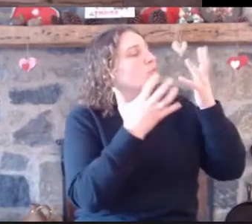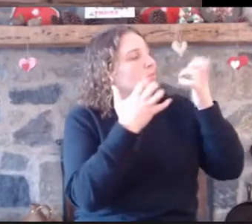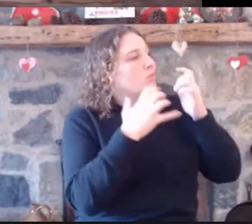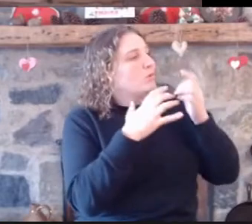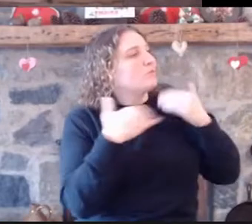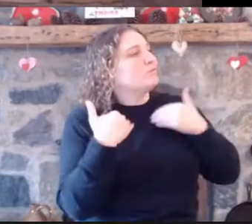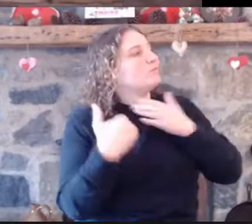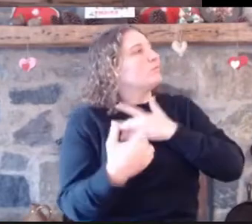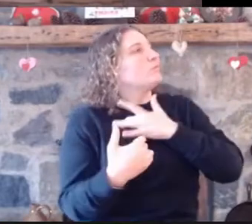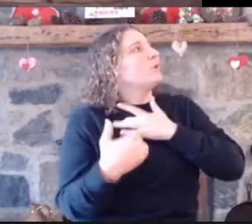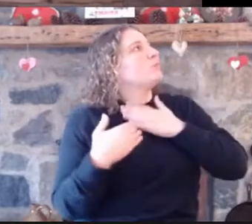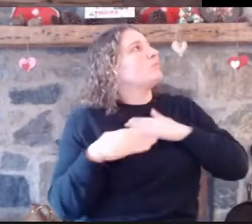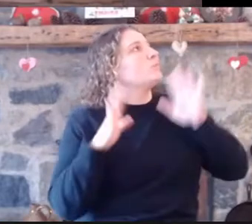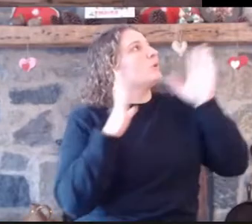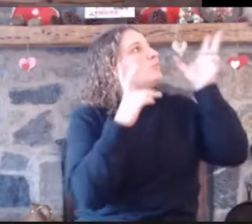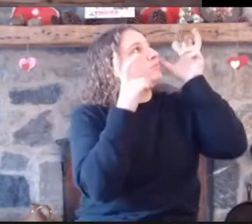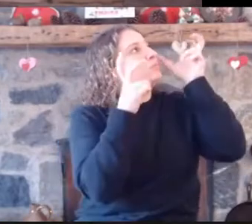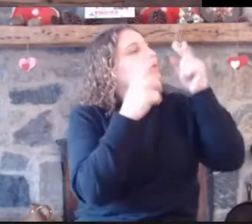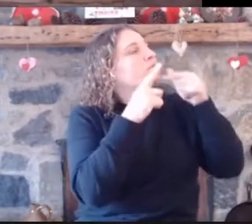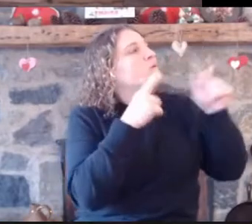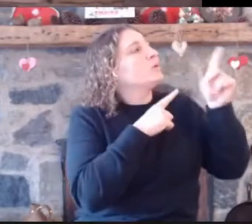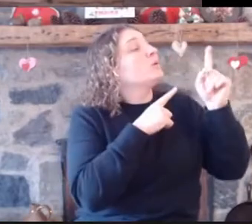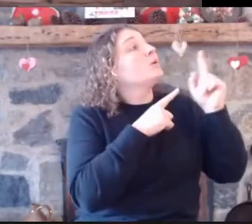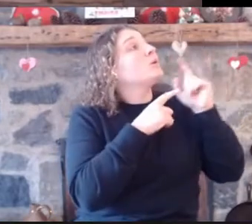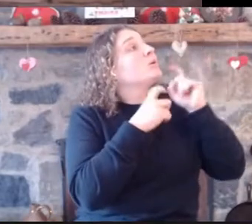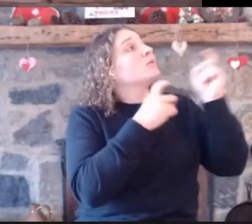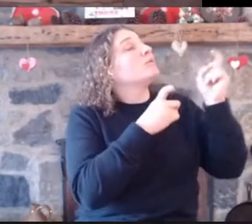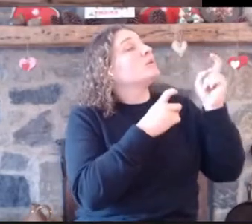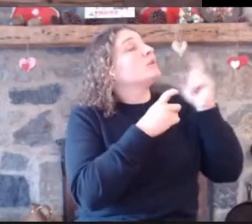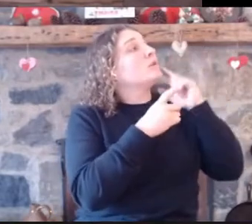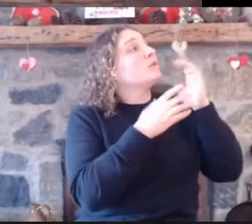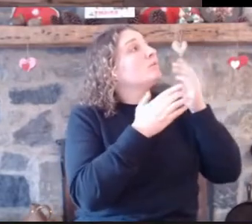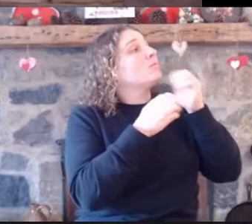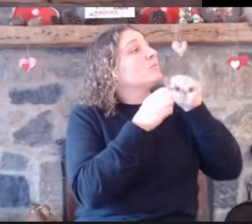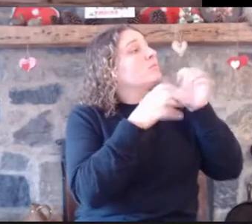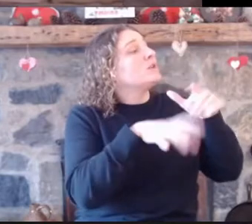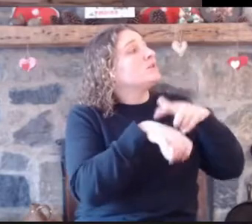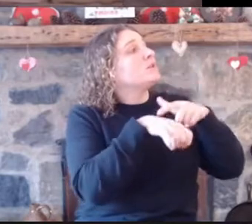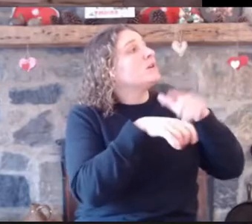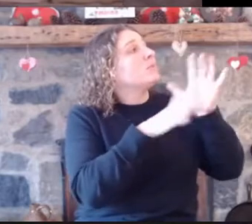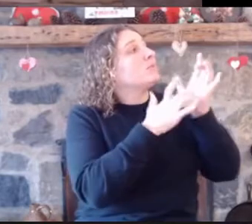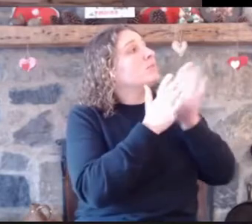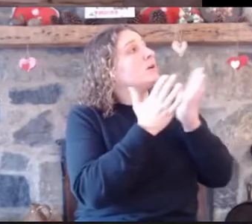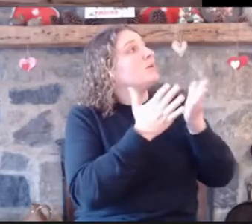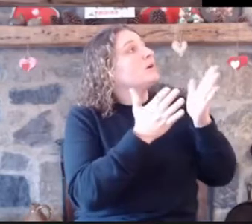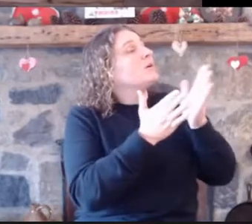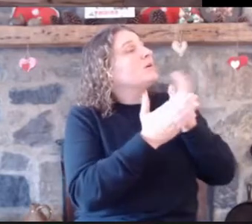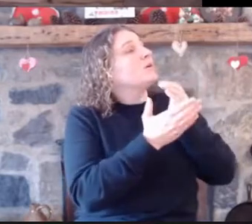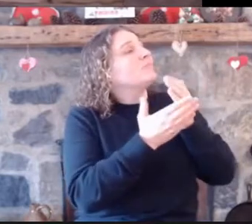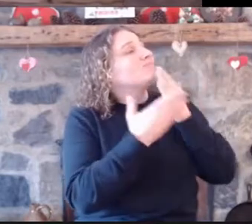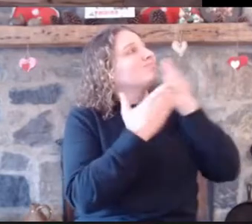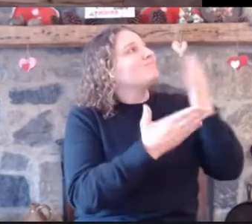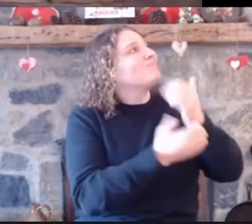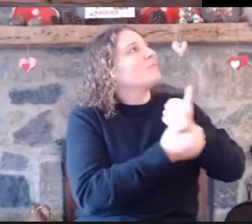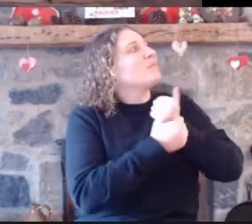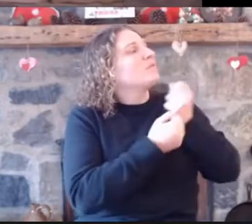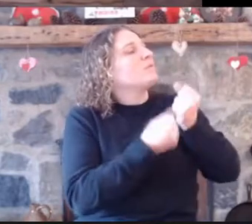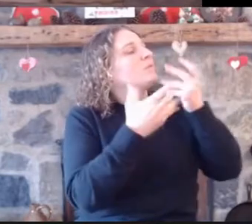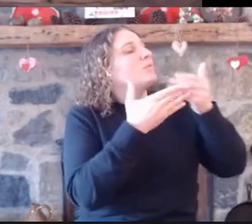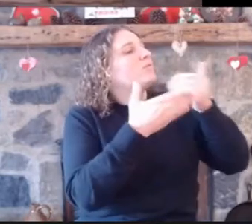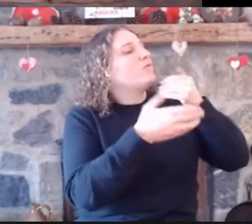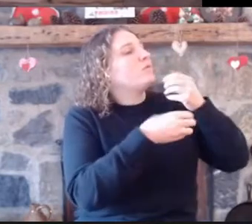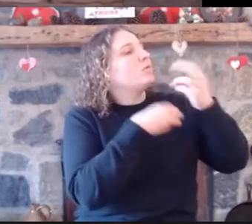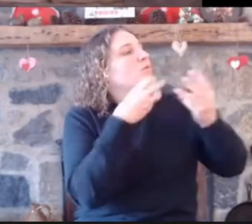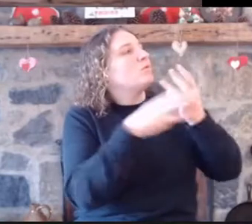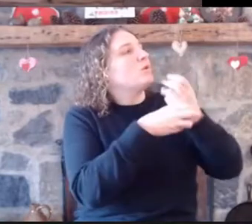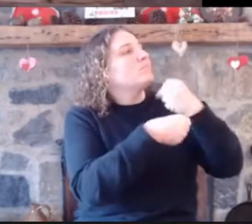their heart. Bless this time in your word, we pray. Thank you for loving us from before the foundation of the world, and